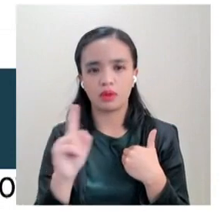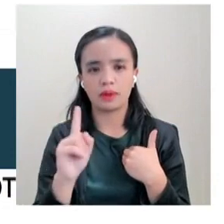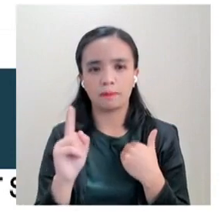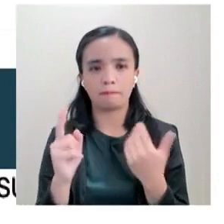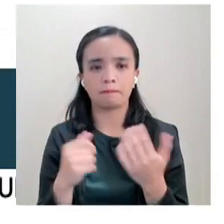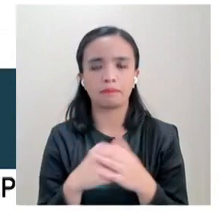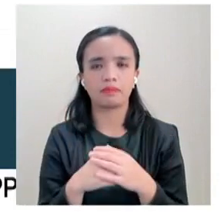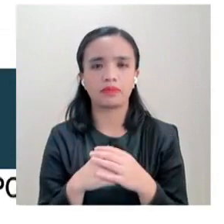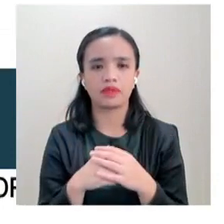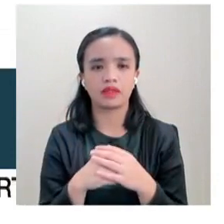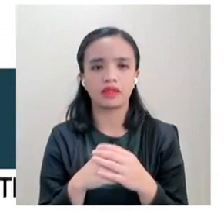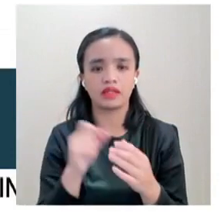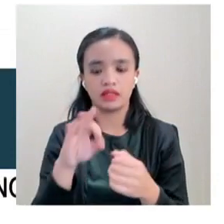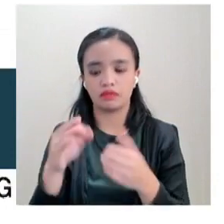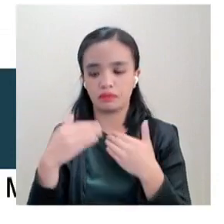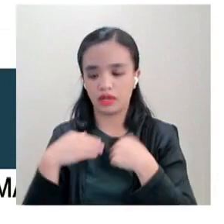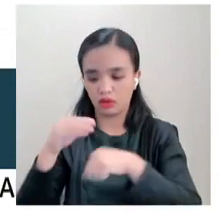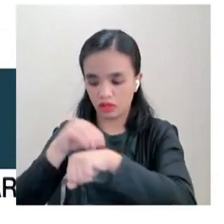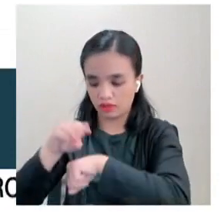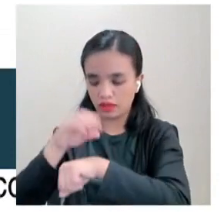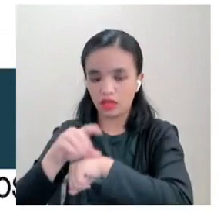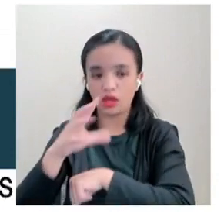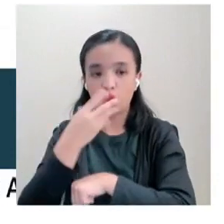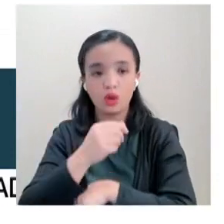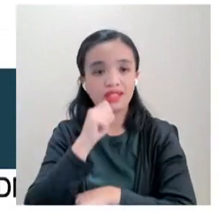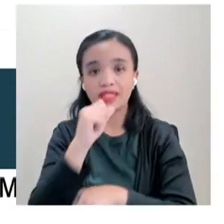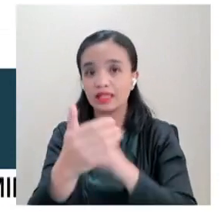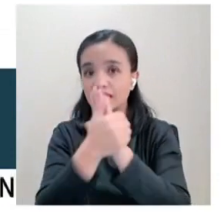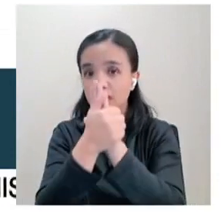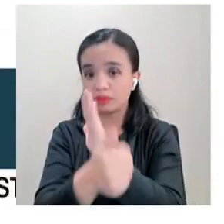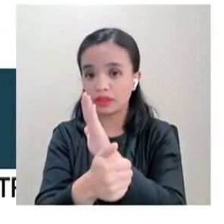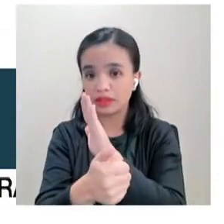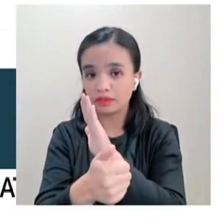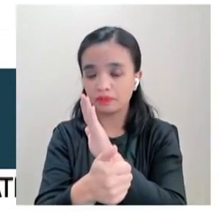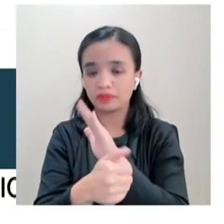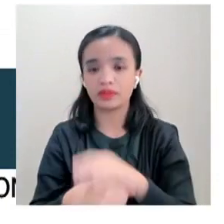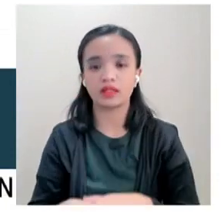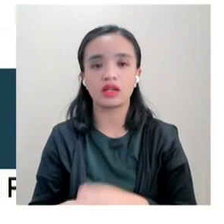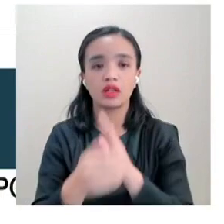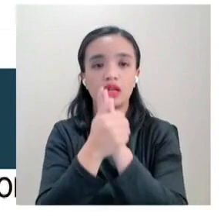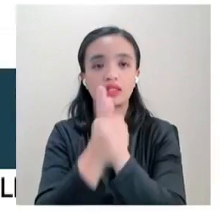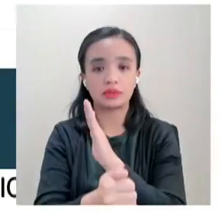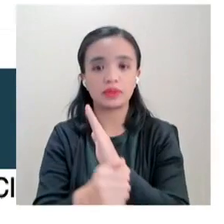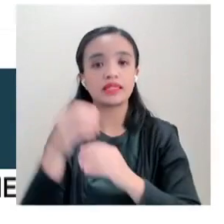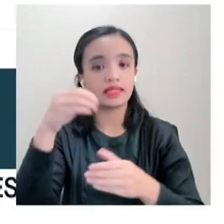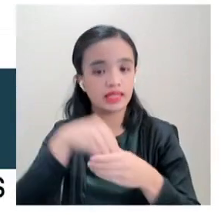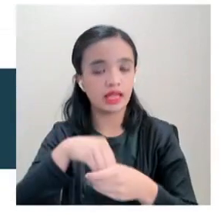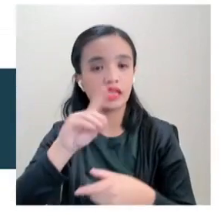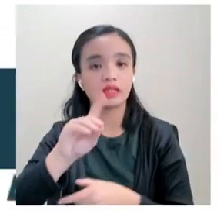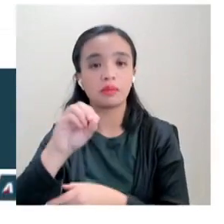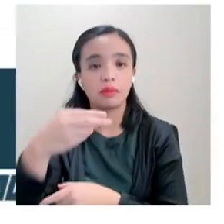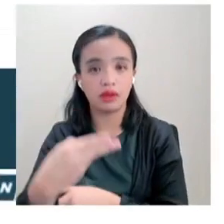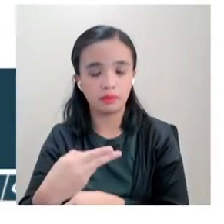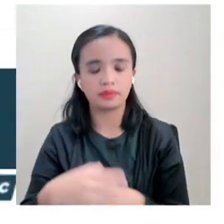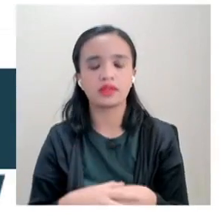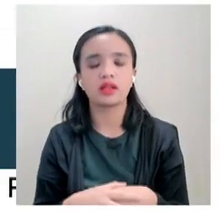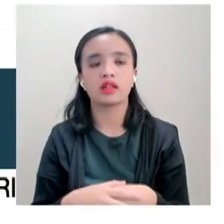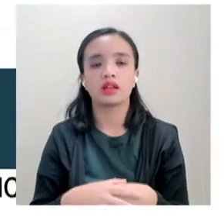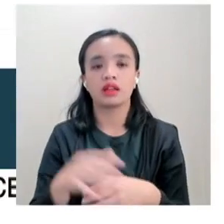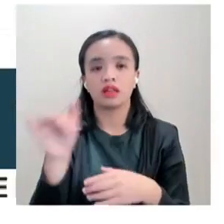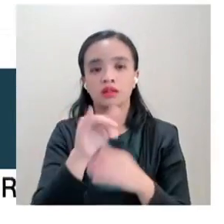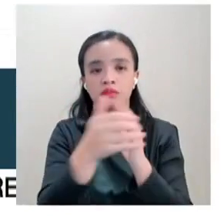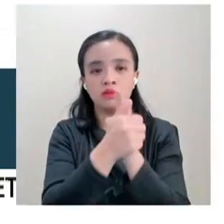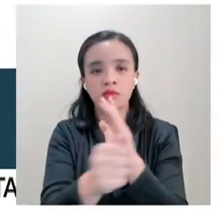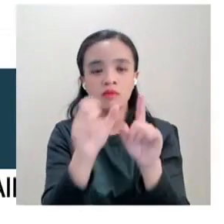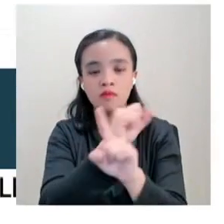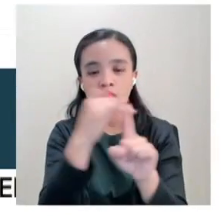have advisors who are actually non-experts dealing with the experts within the department, and the specialty society, on the other